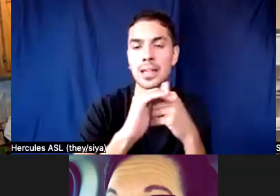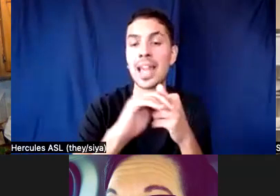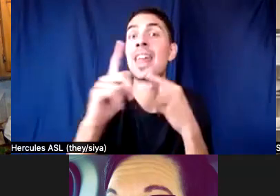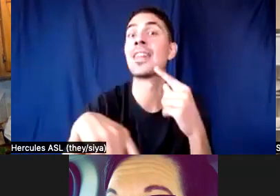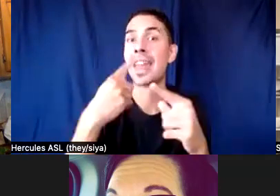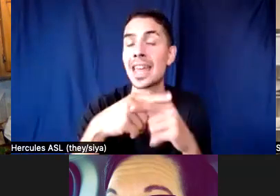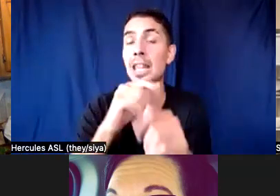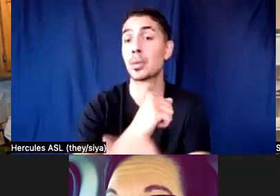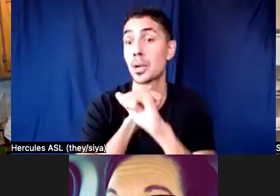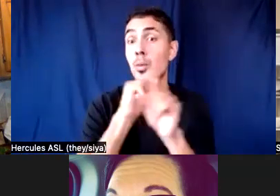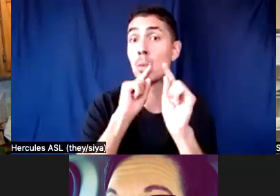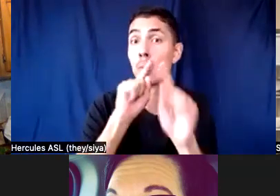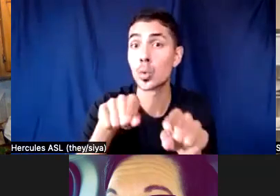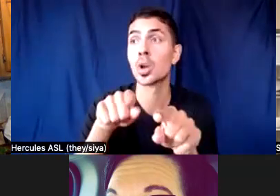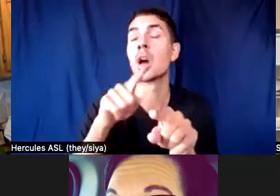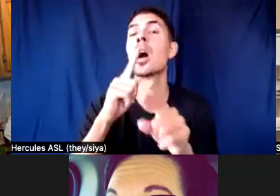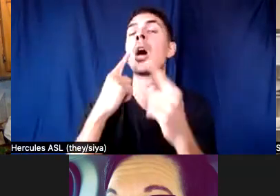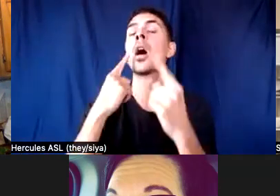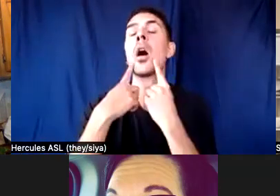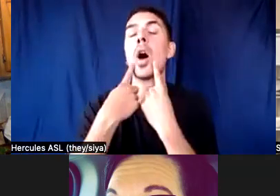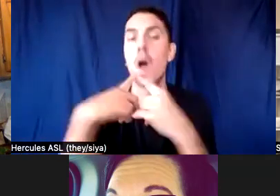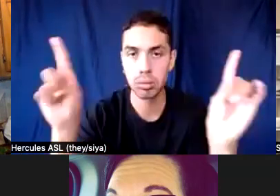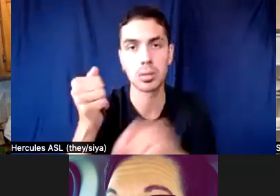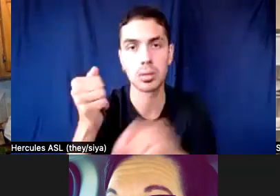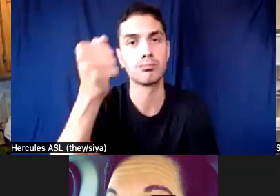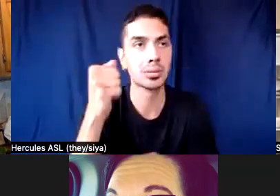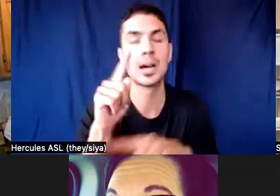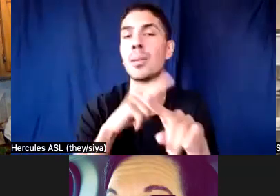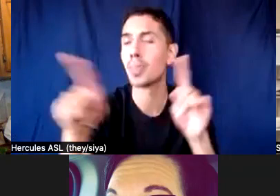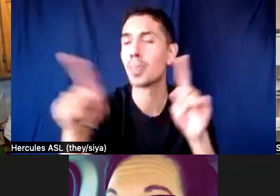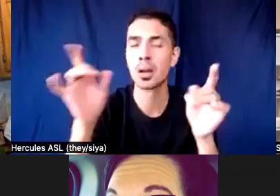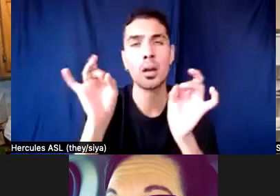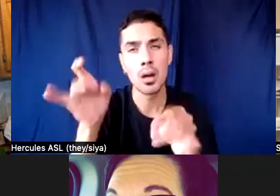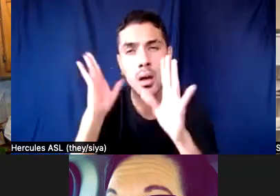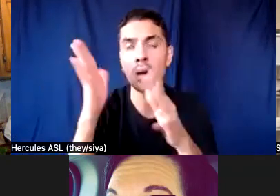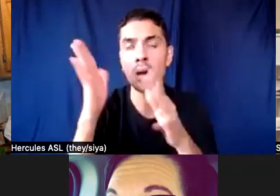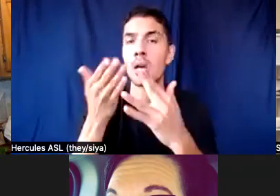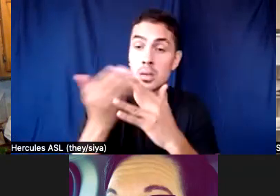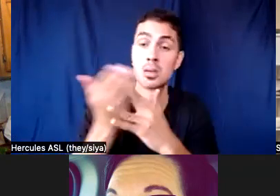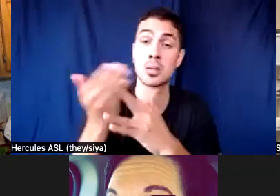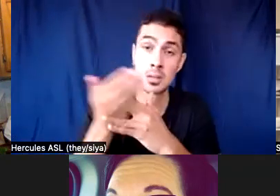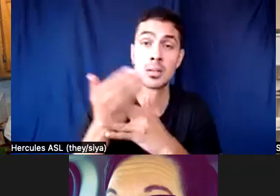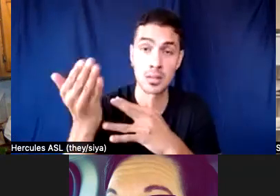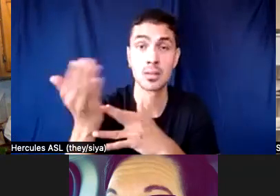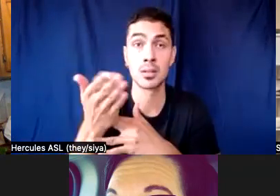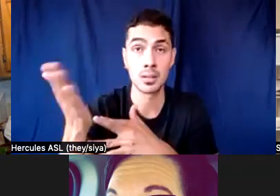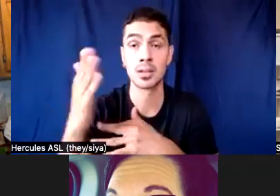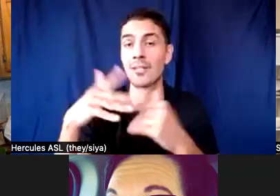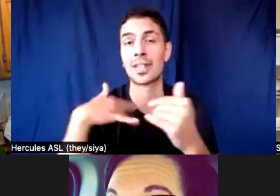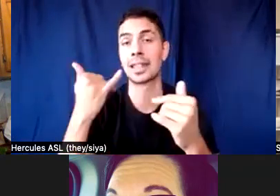but we had to jump through like 3 hoops, go to down to the court, put that in. It was just a